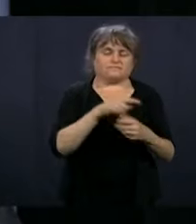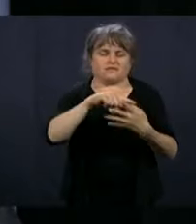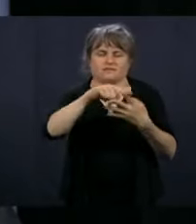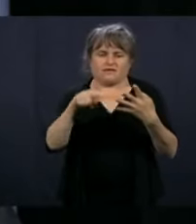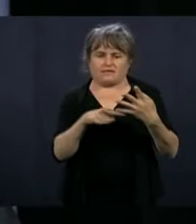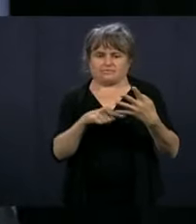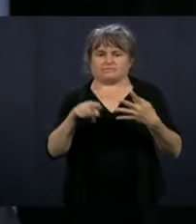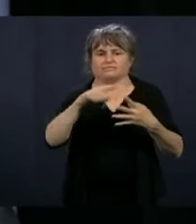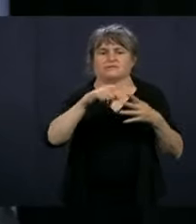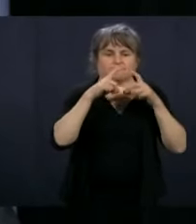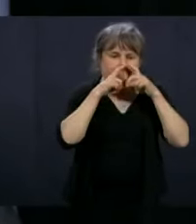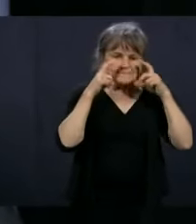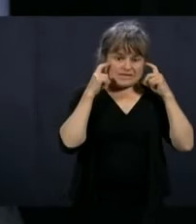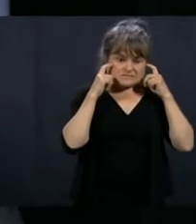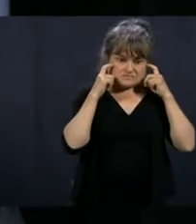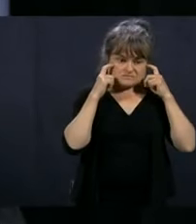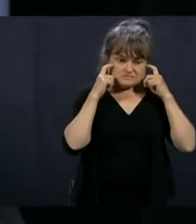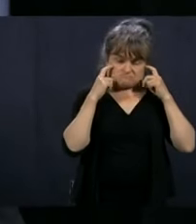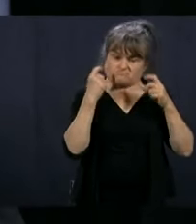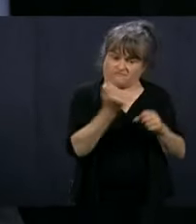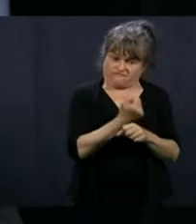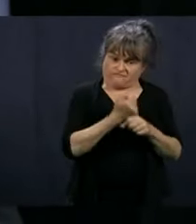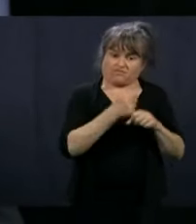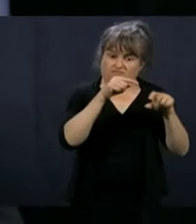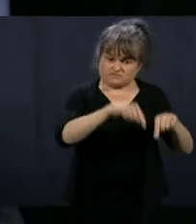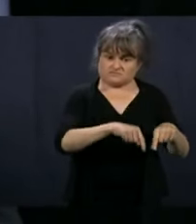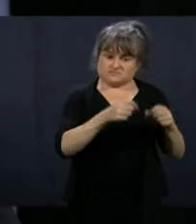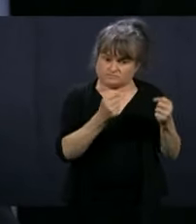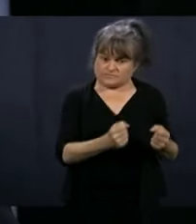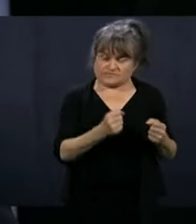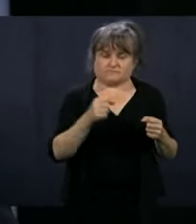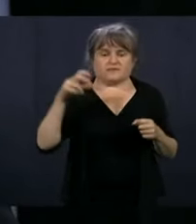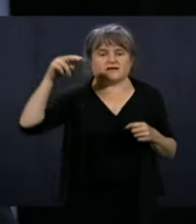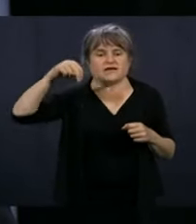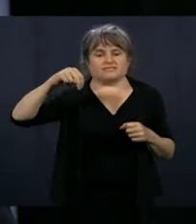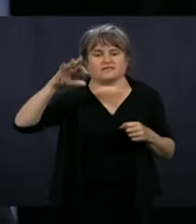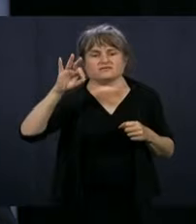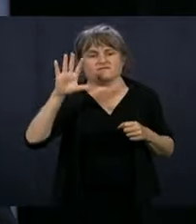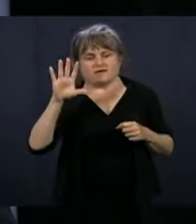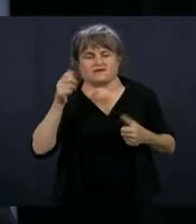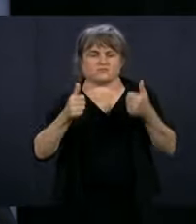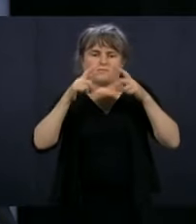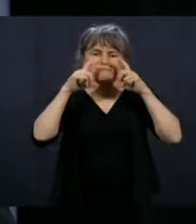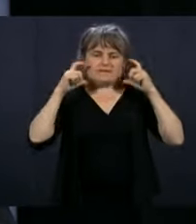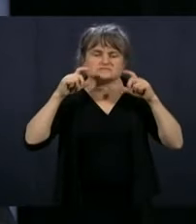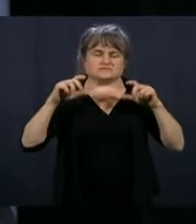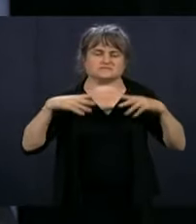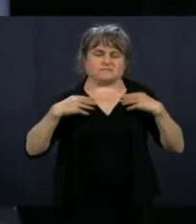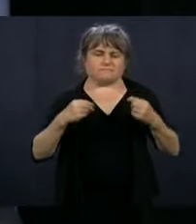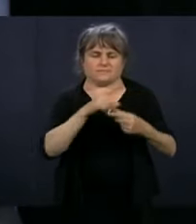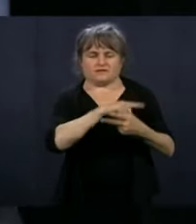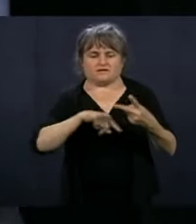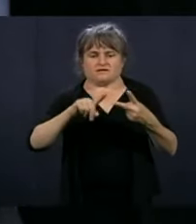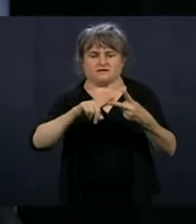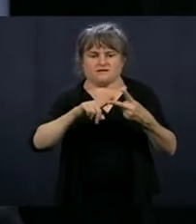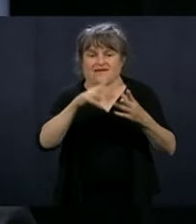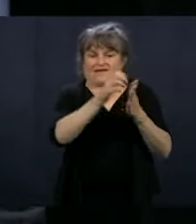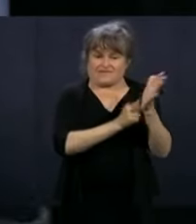in the four most important items, the masks, the N95 and surgical, the gloves, and the